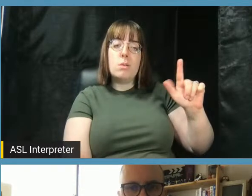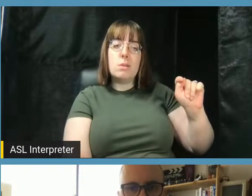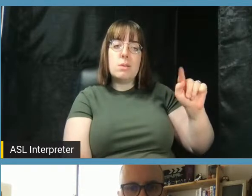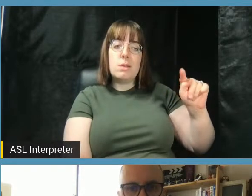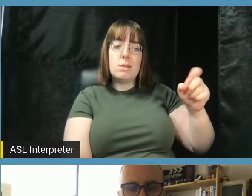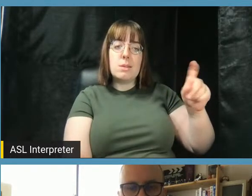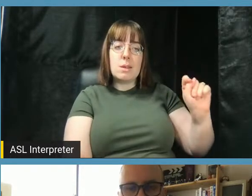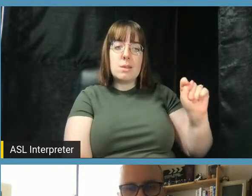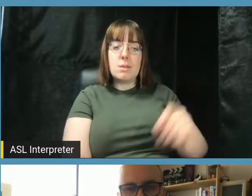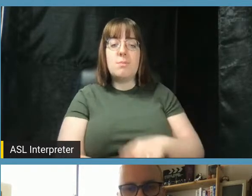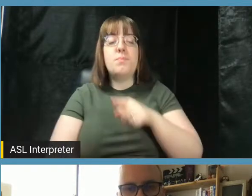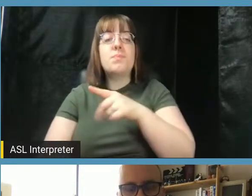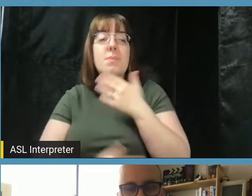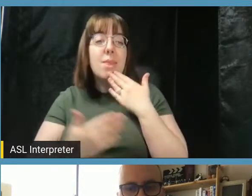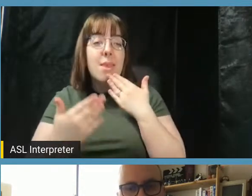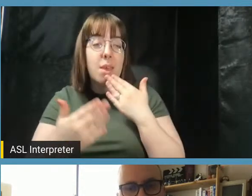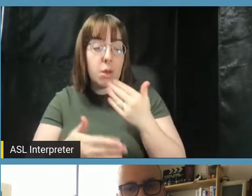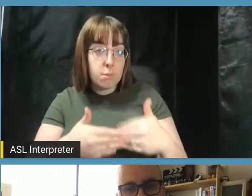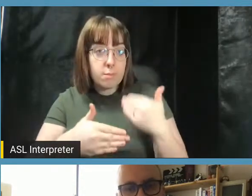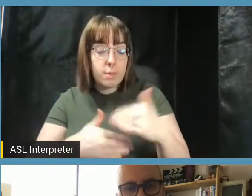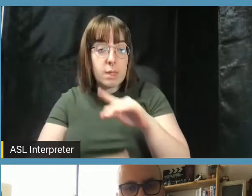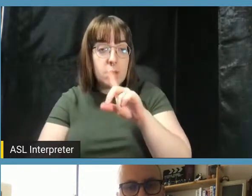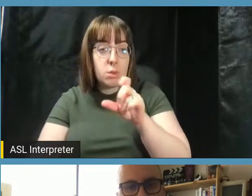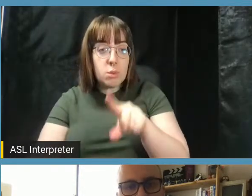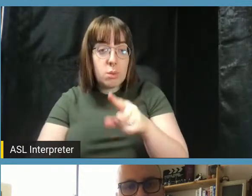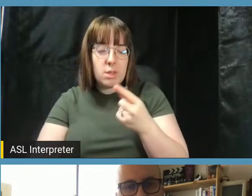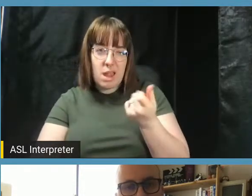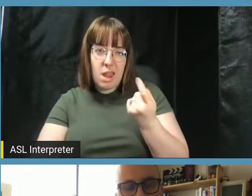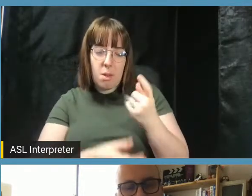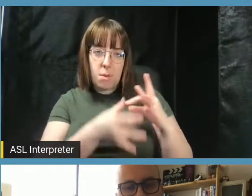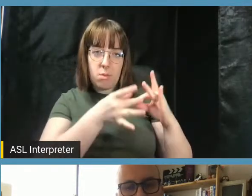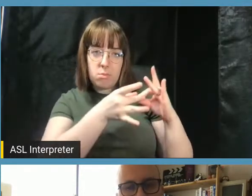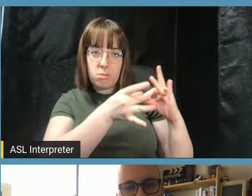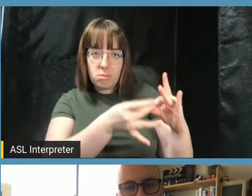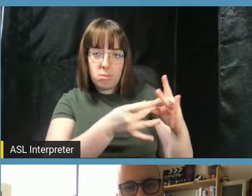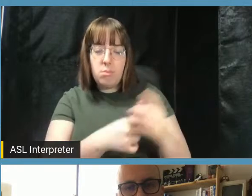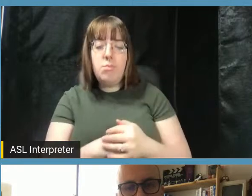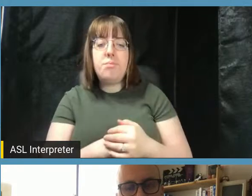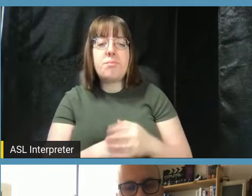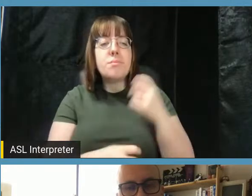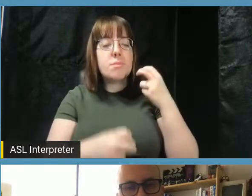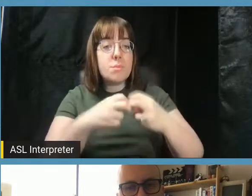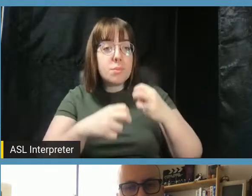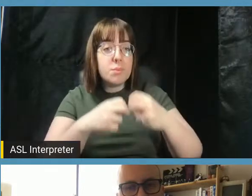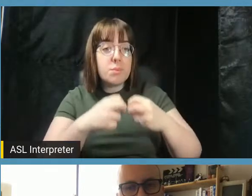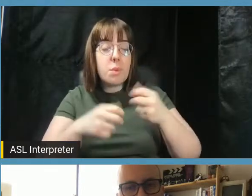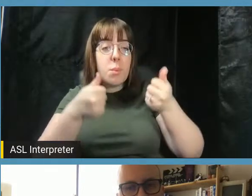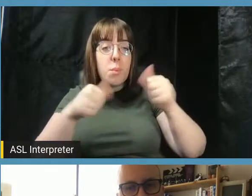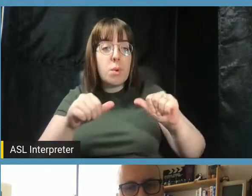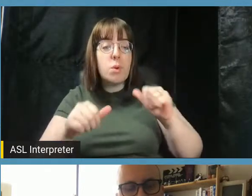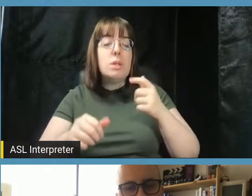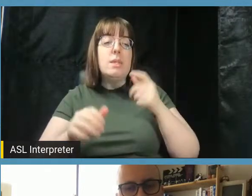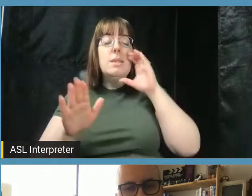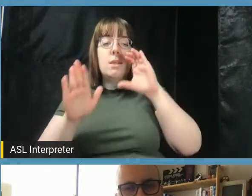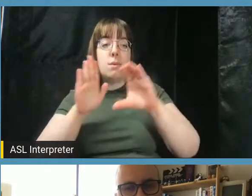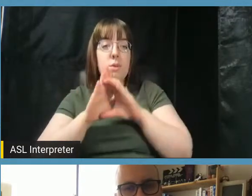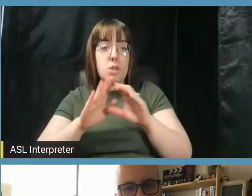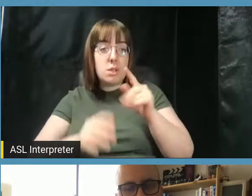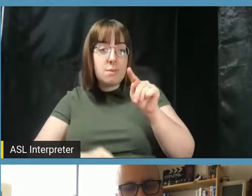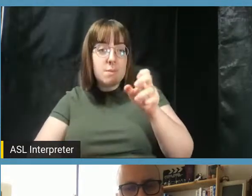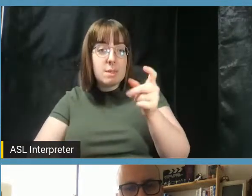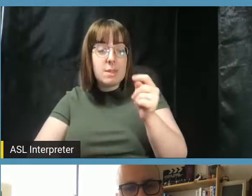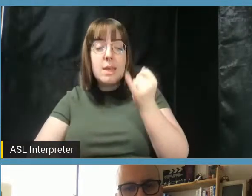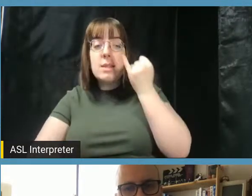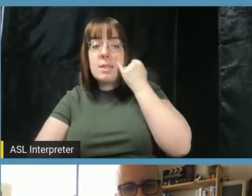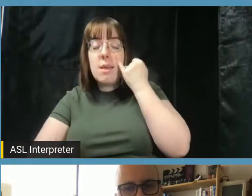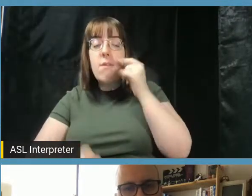Thank you. This next question is somewhat related. Is there a problem with posting images of text if you also post that